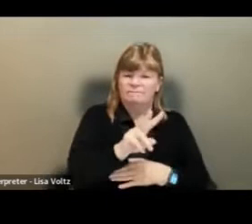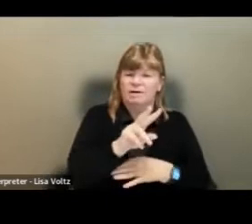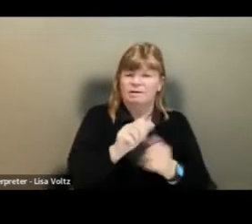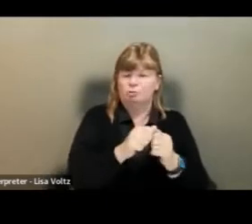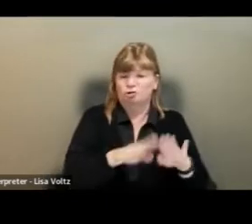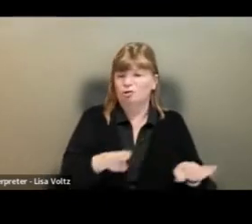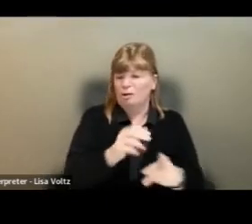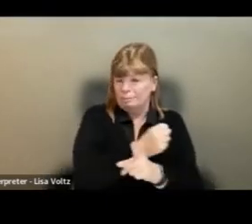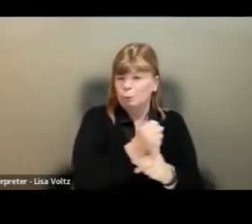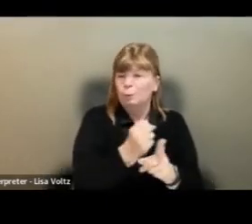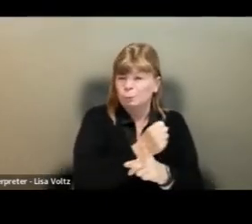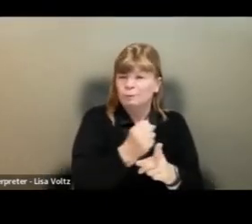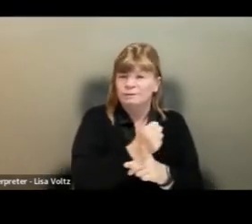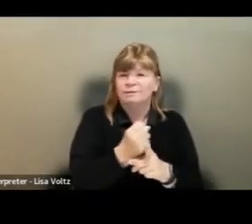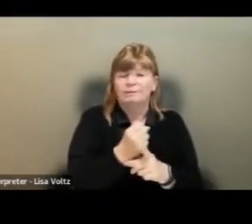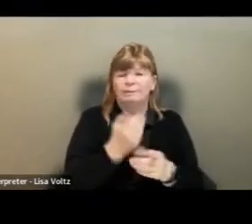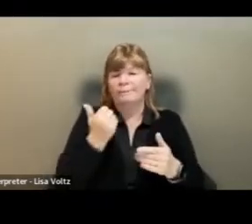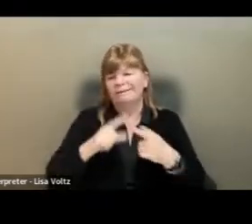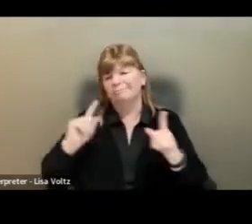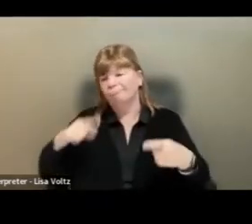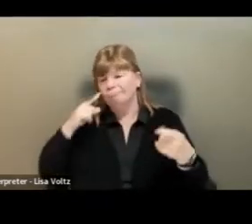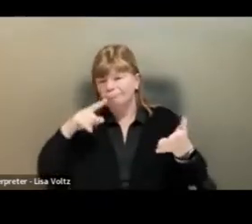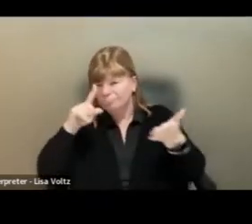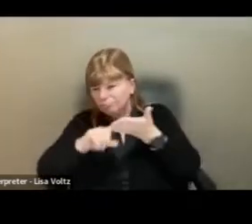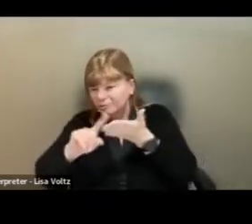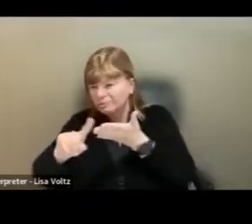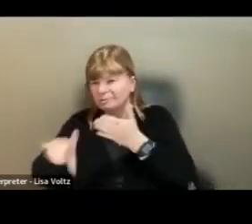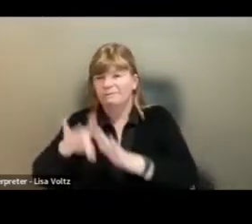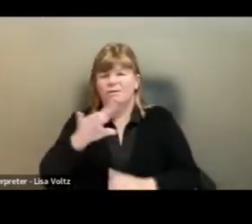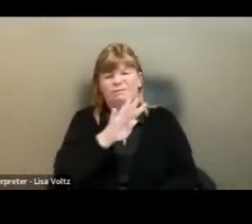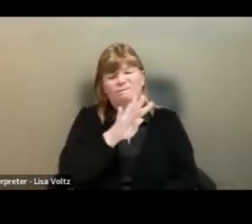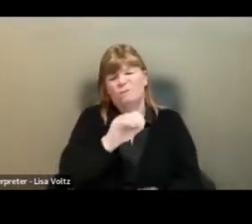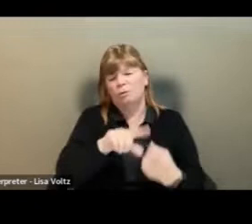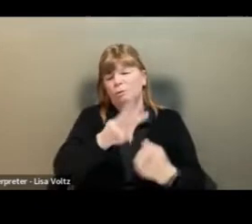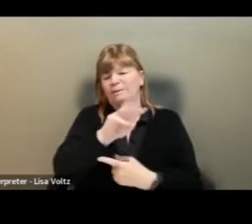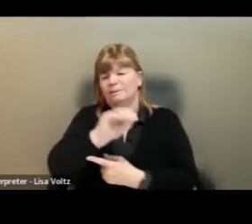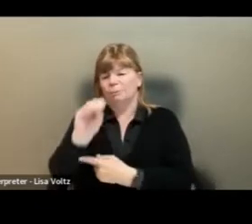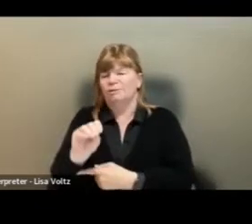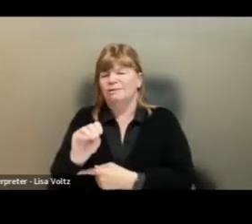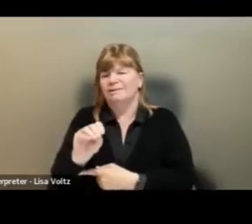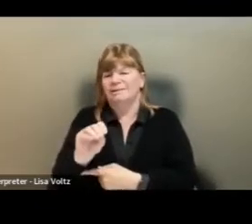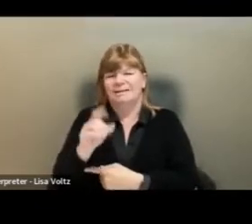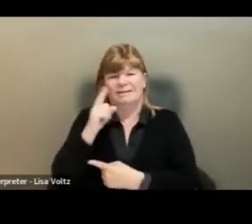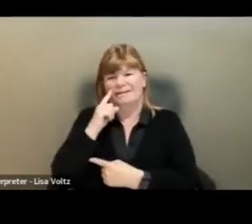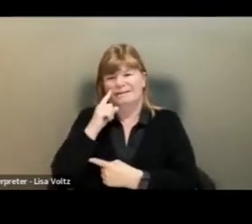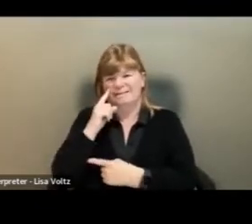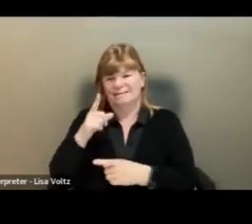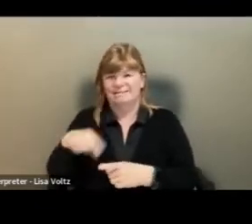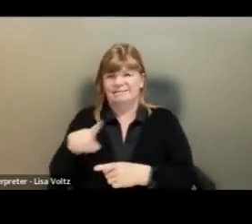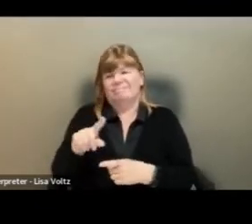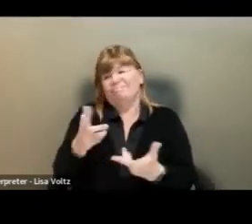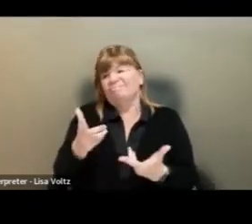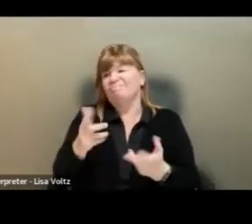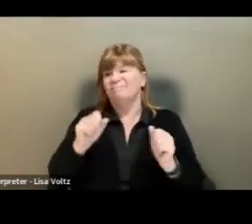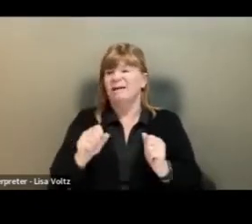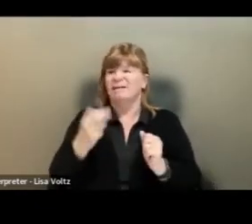abuse from the best studies that we have is about 40 to 60%. I don't think for any of us, it's a stretch to think that